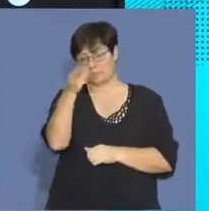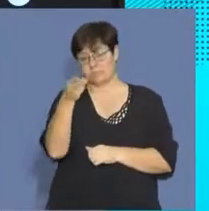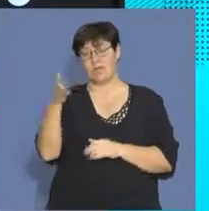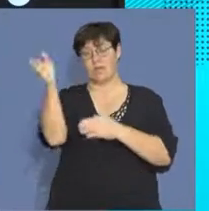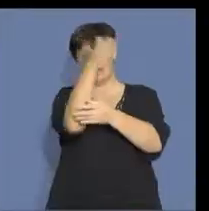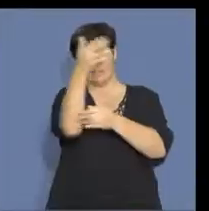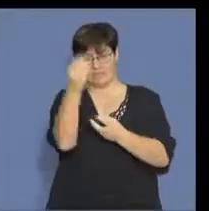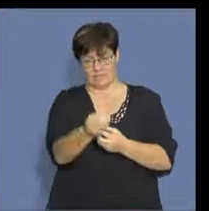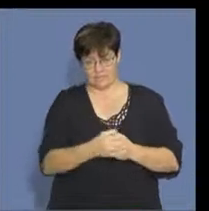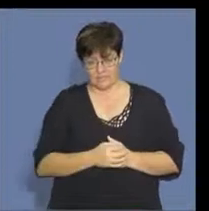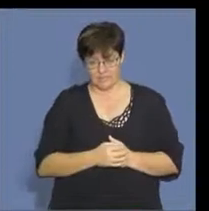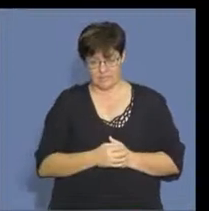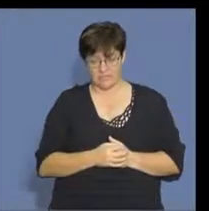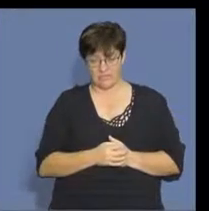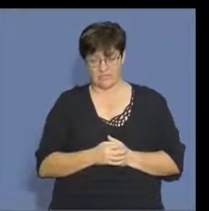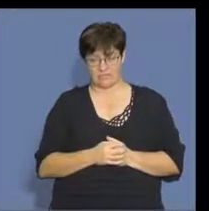atmosphere.